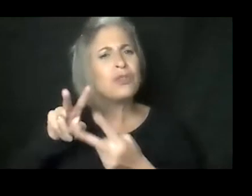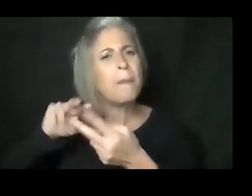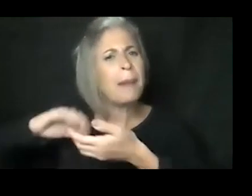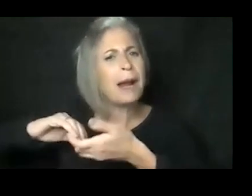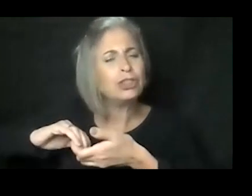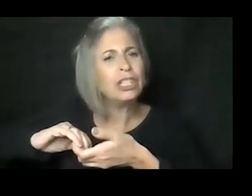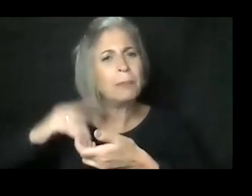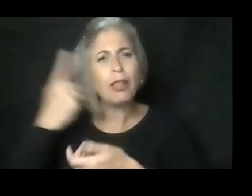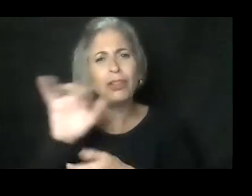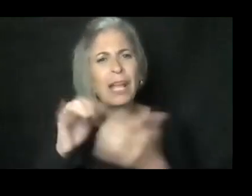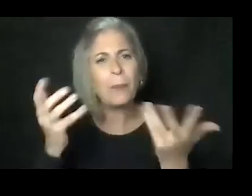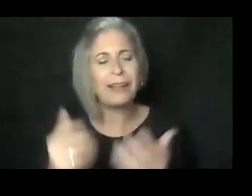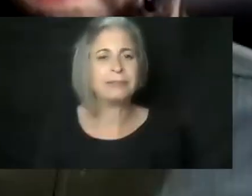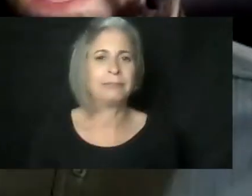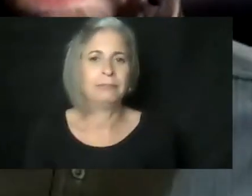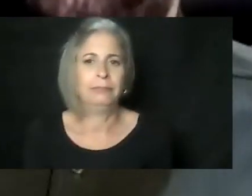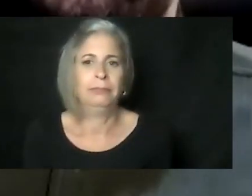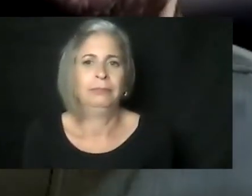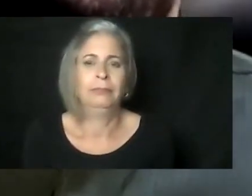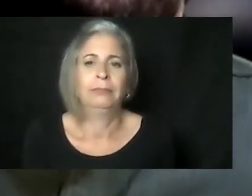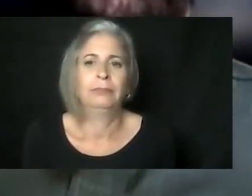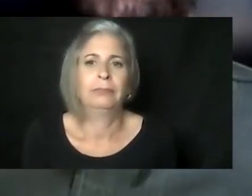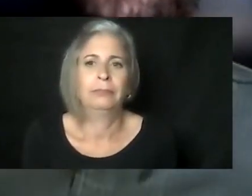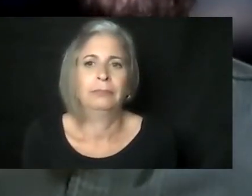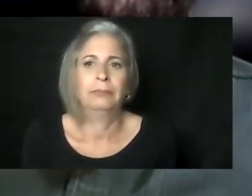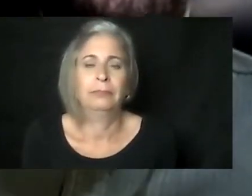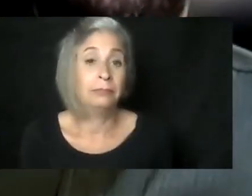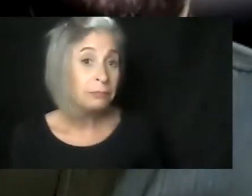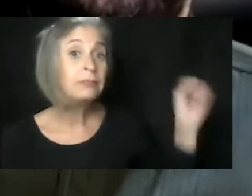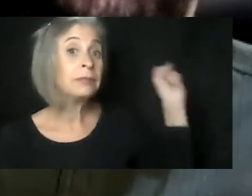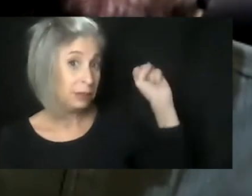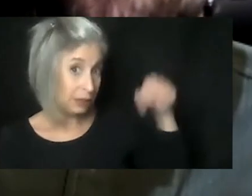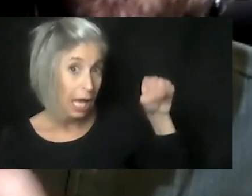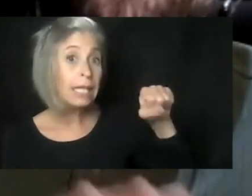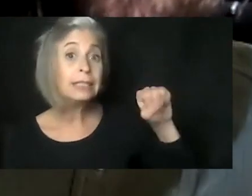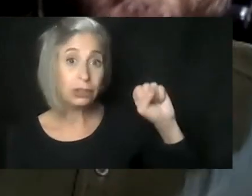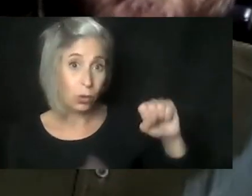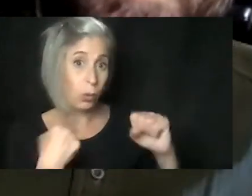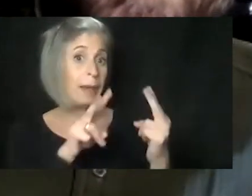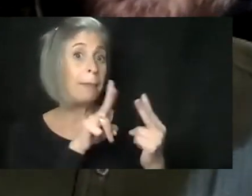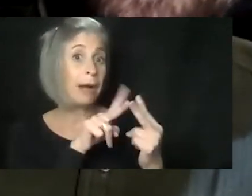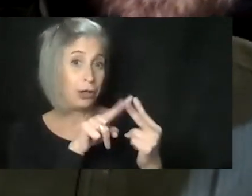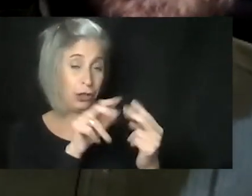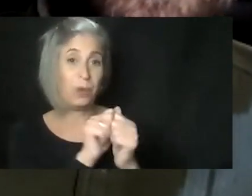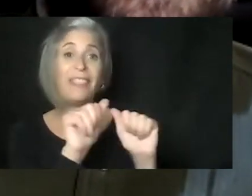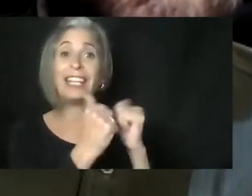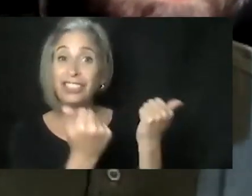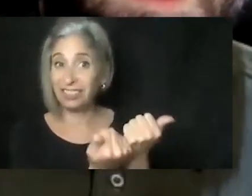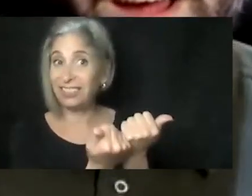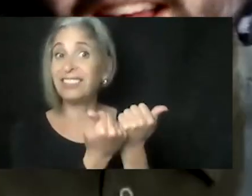those partnerships look like. We absolutely do partnership with agencies,